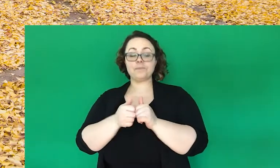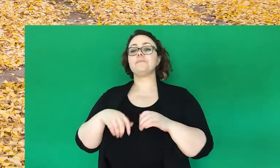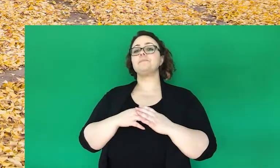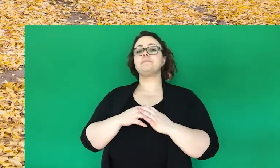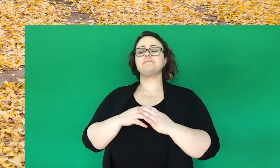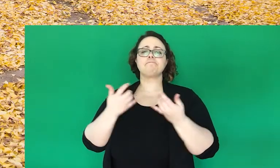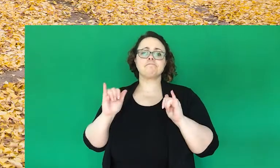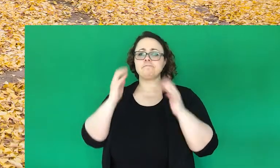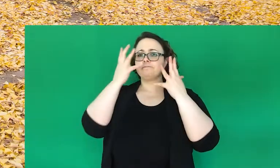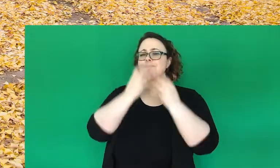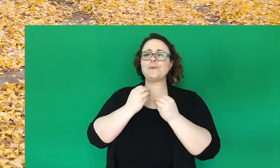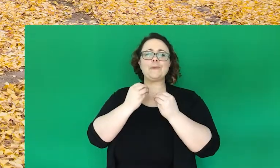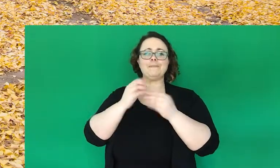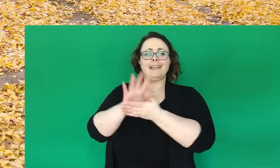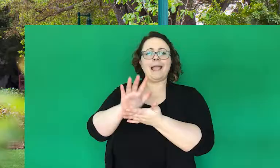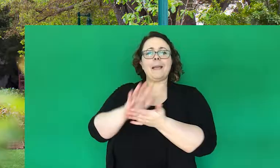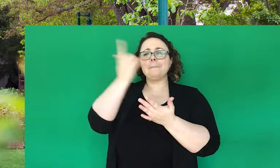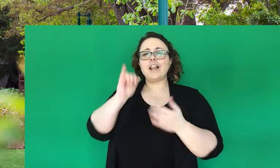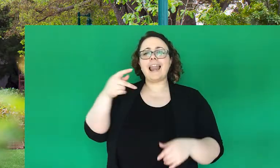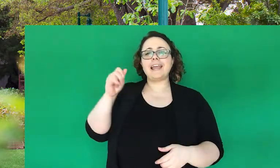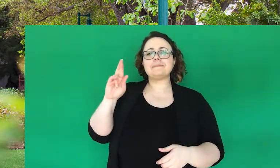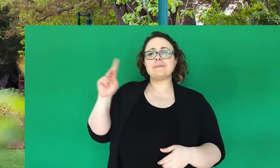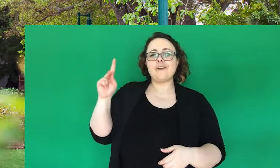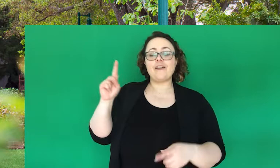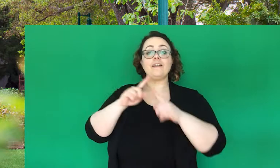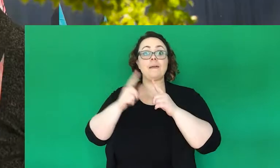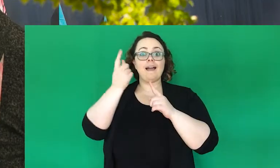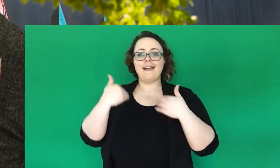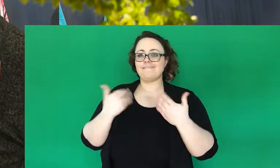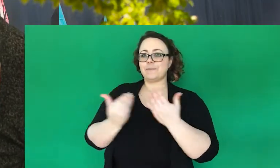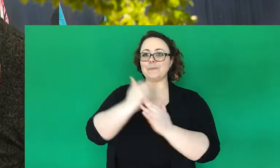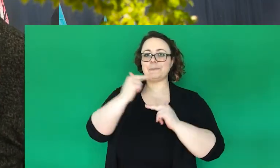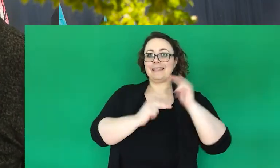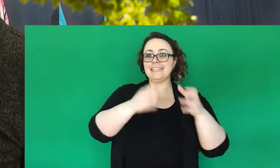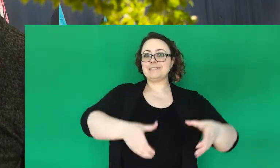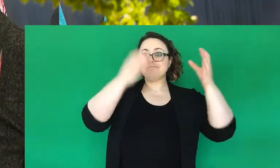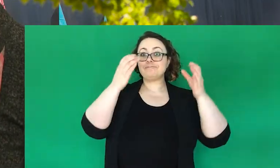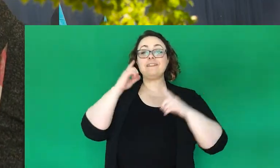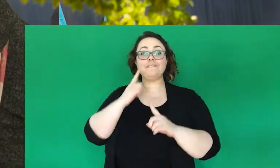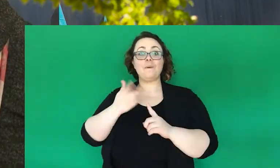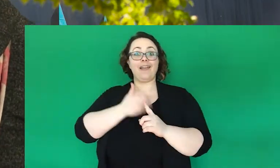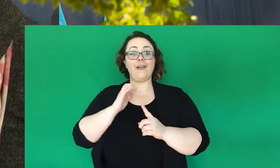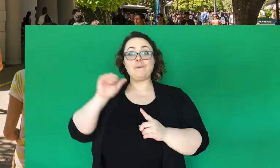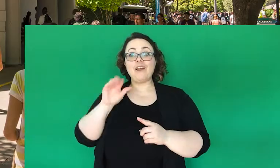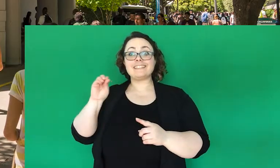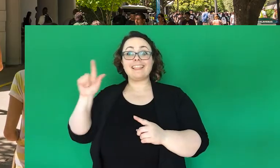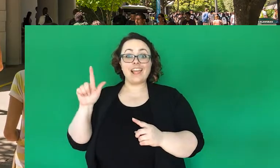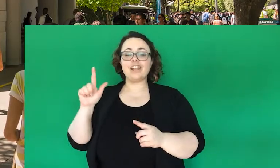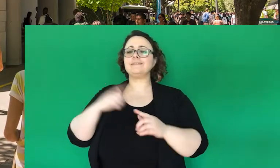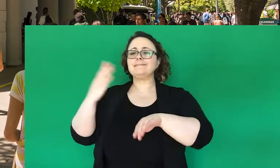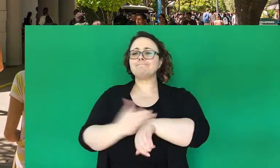it's still the beautiful park-like campus that we all love, but we have new buildings, and in arts and letters, we have been